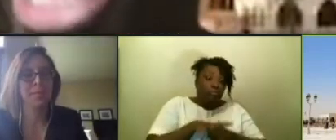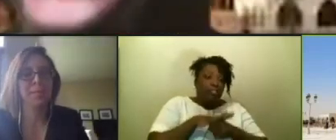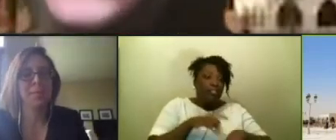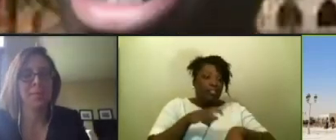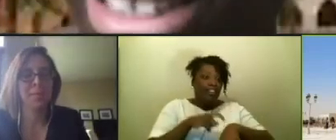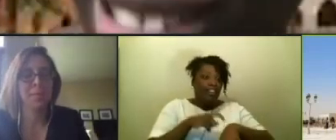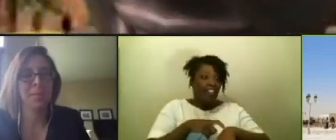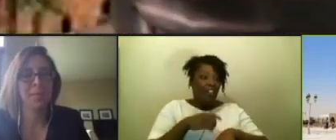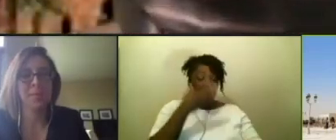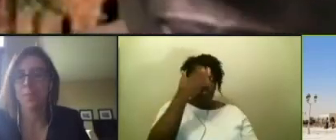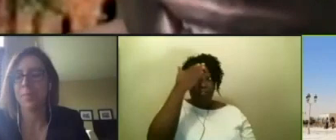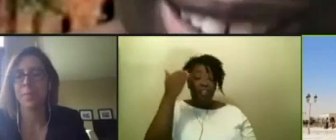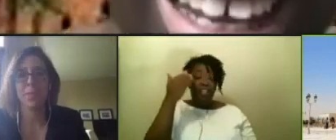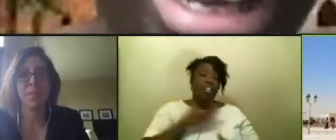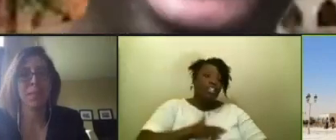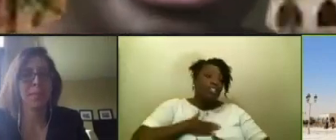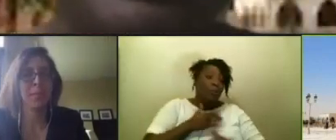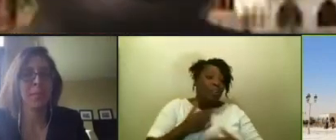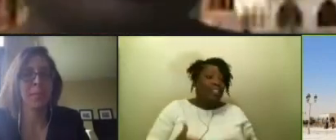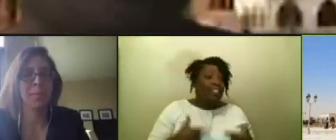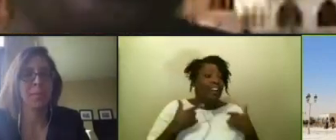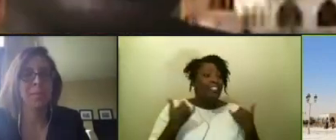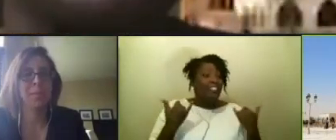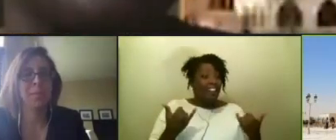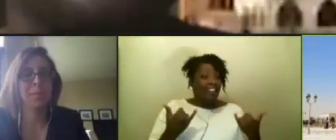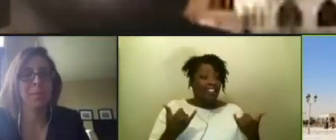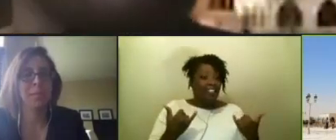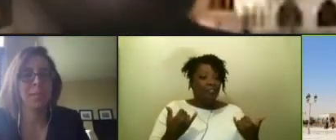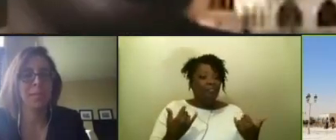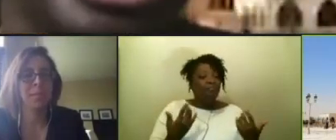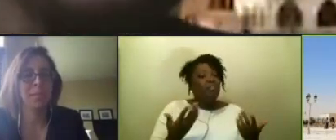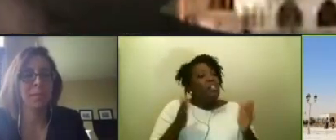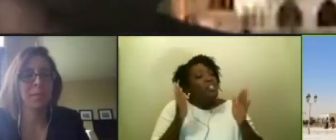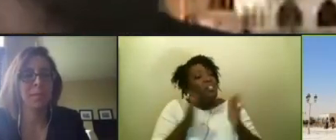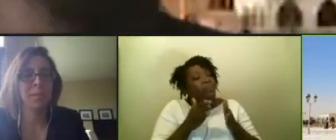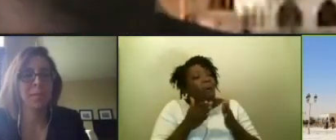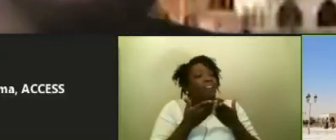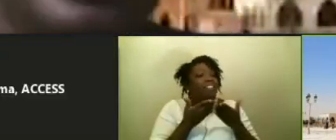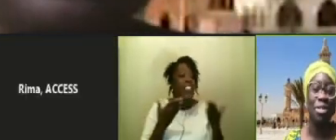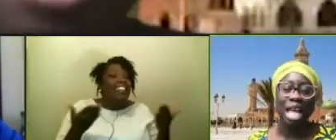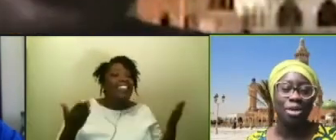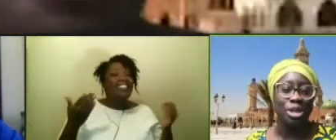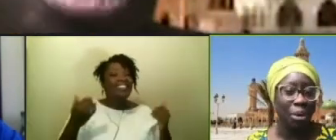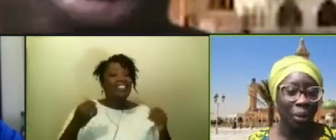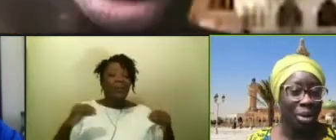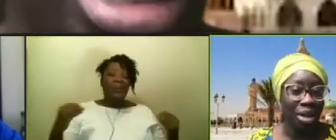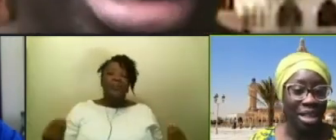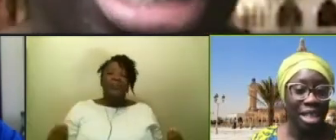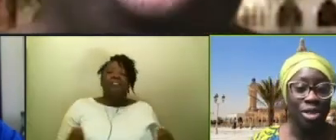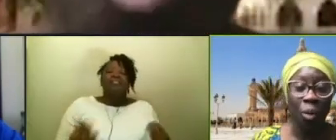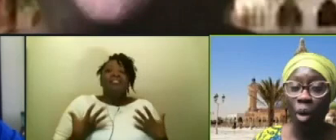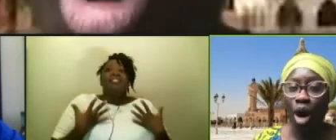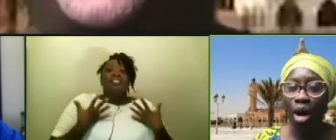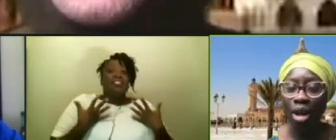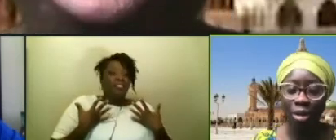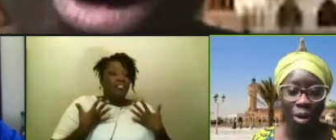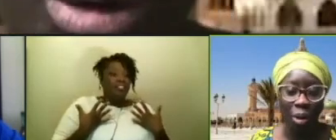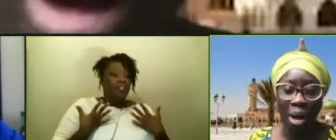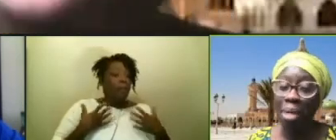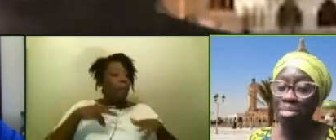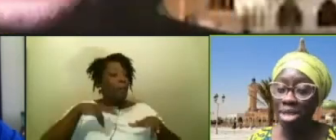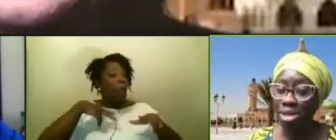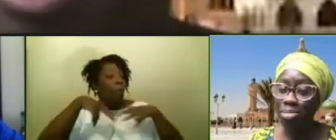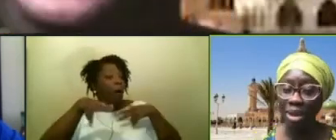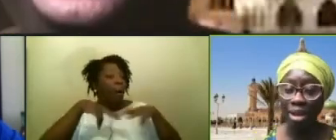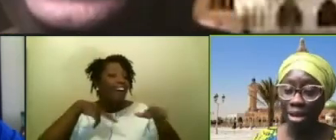enjoy life as it is, right? It is little things that we can do daily to lift our spirit, whether it is a walk, you know,